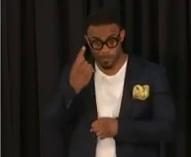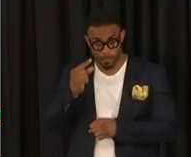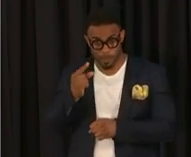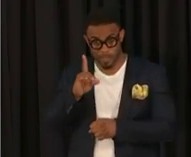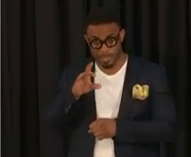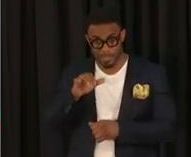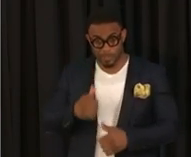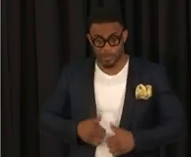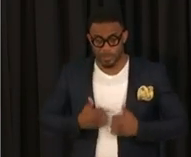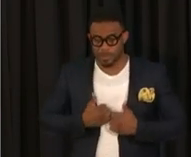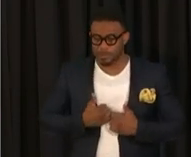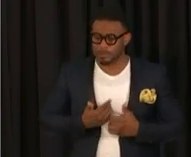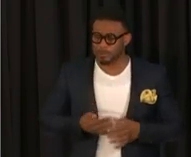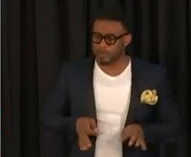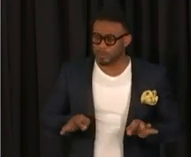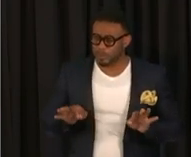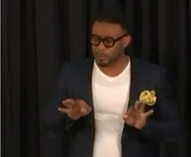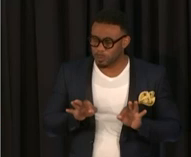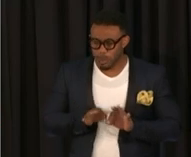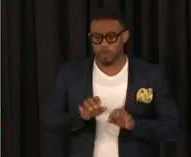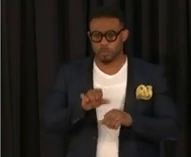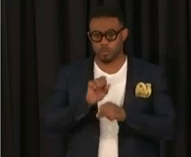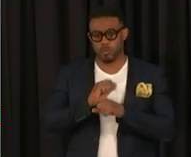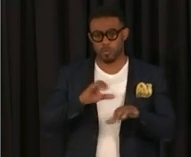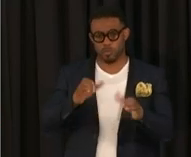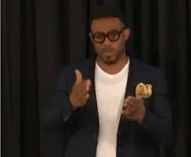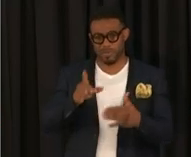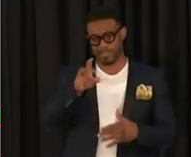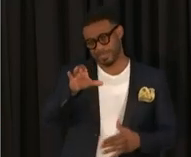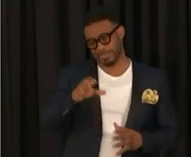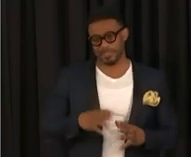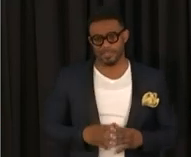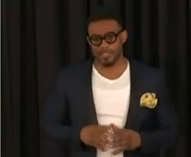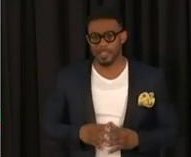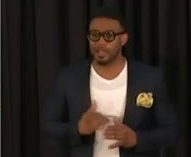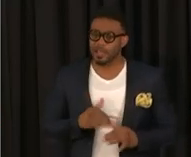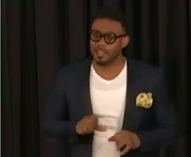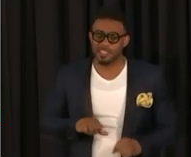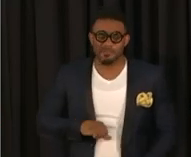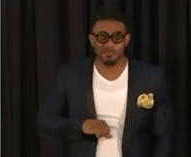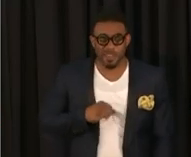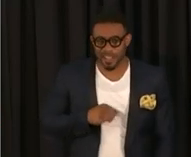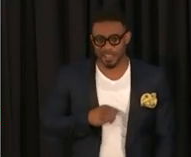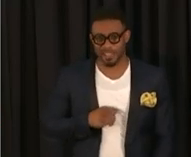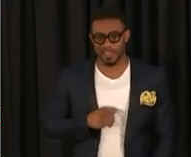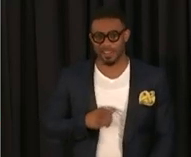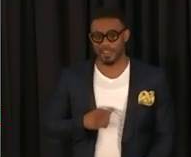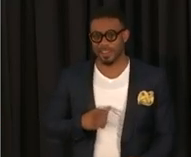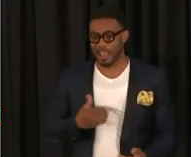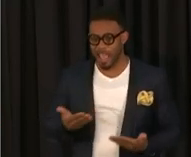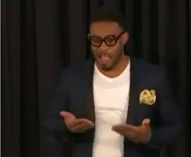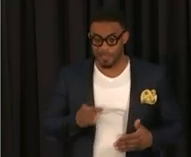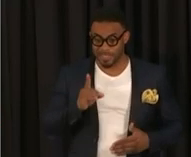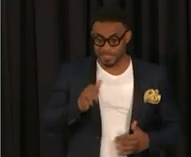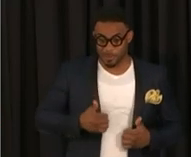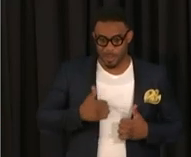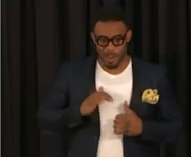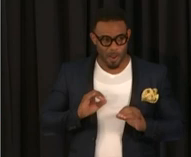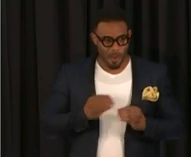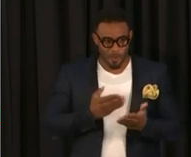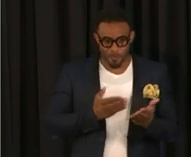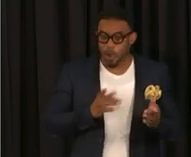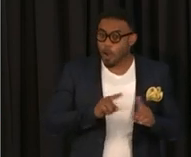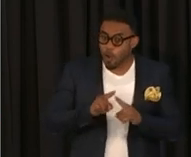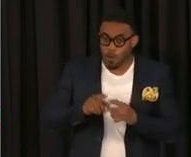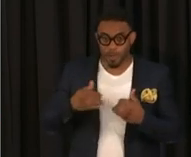jobs for district residents is critical to the work that we do here in the District of Columbia. I take pride in hiring district residents in our